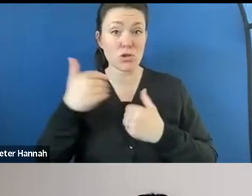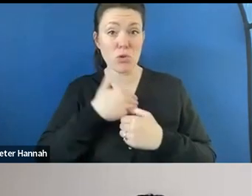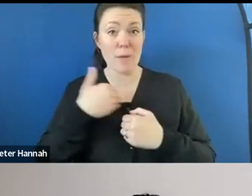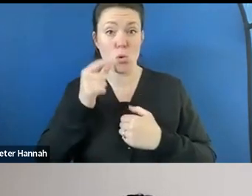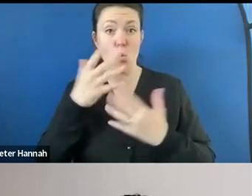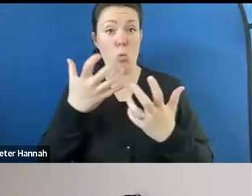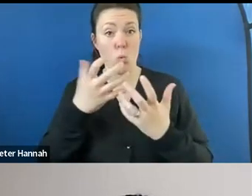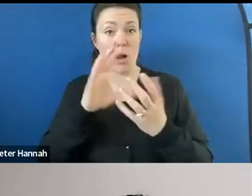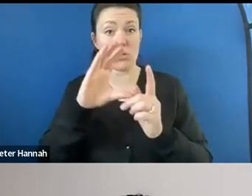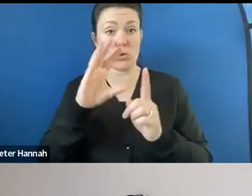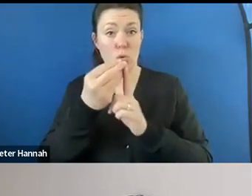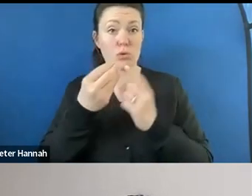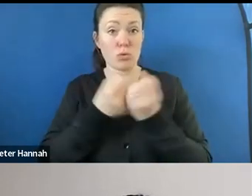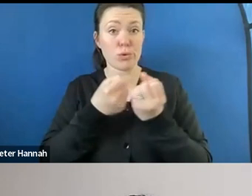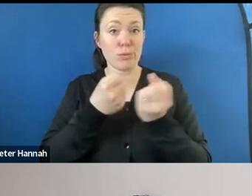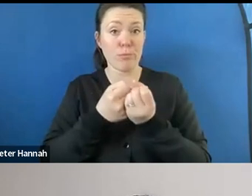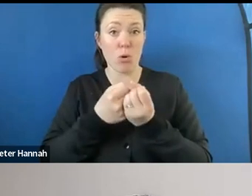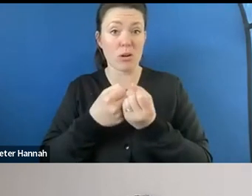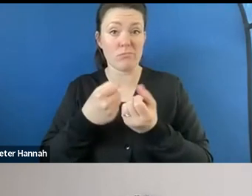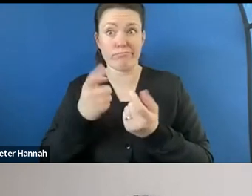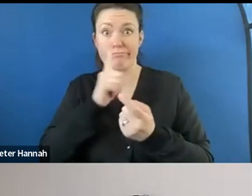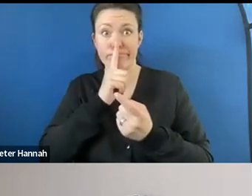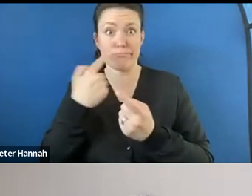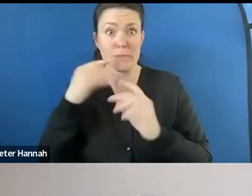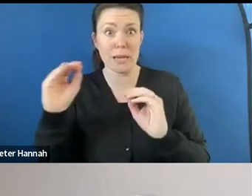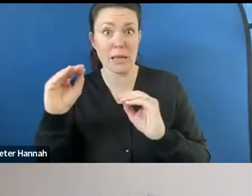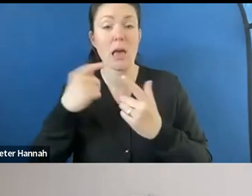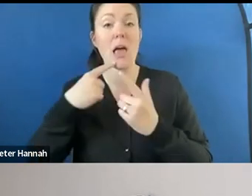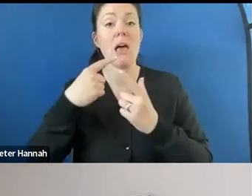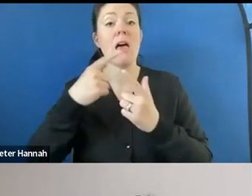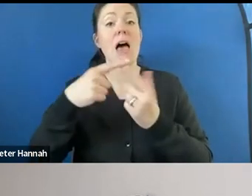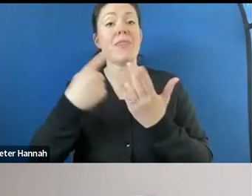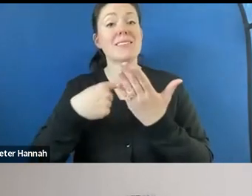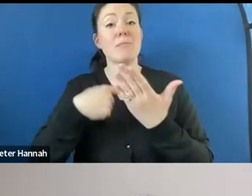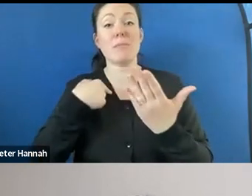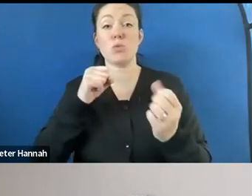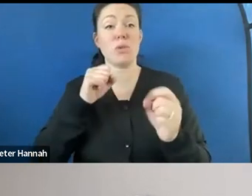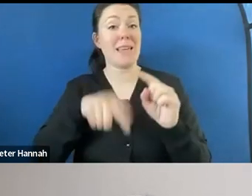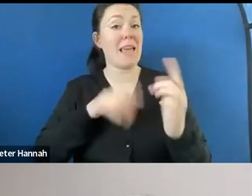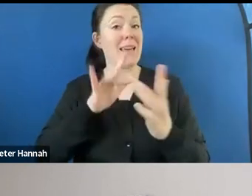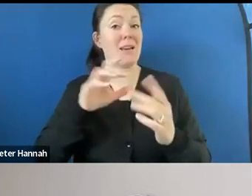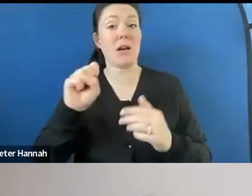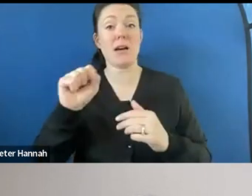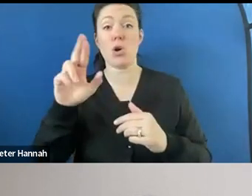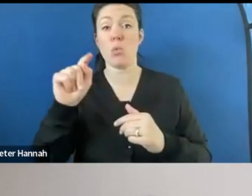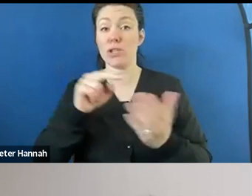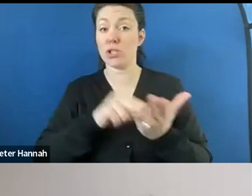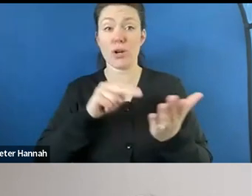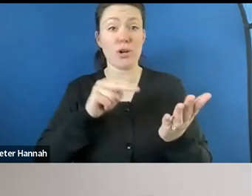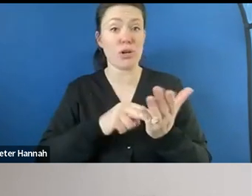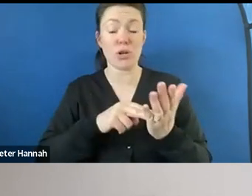cultural support. And then we don't always have a way to connect with the SART nurses ourselves if we have someone that does say they want